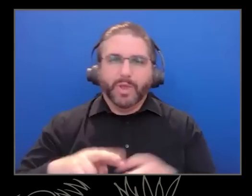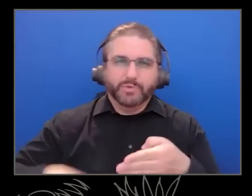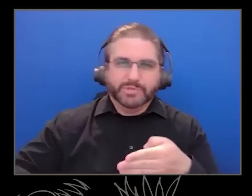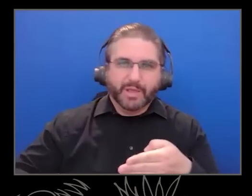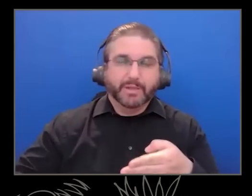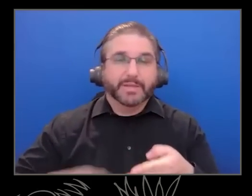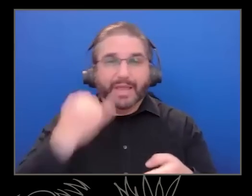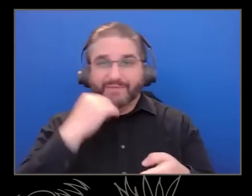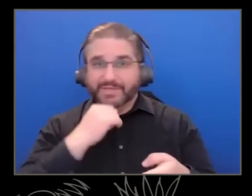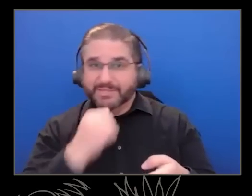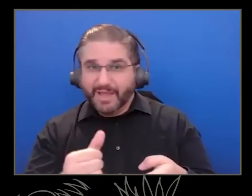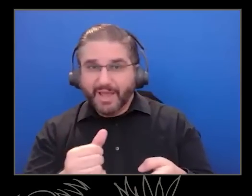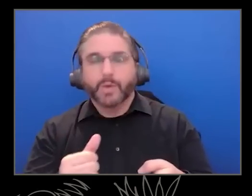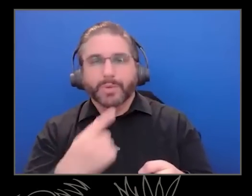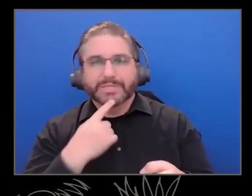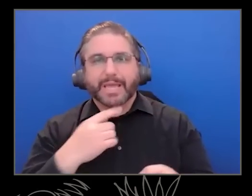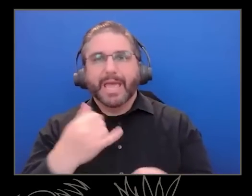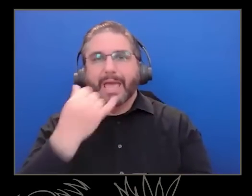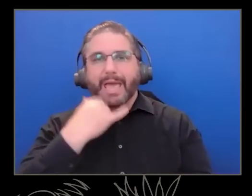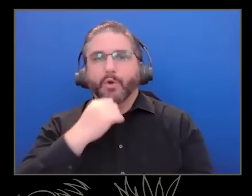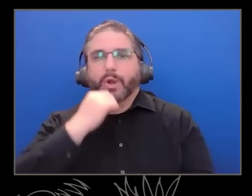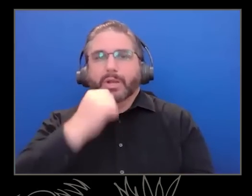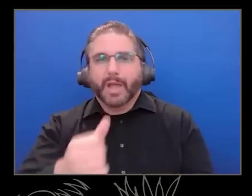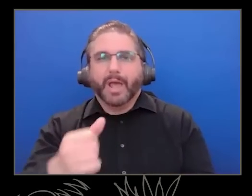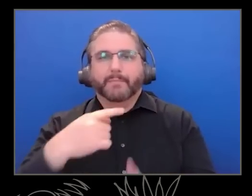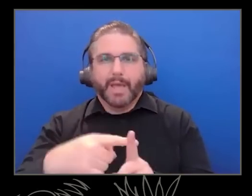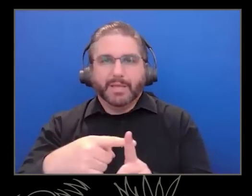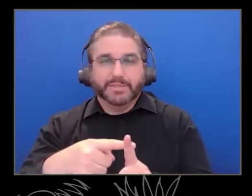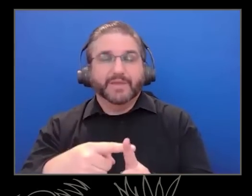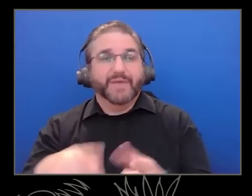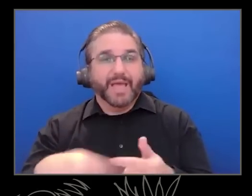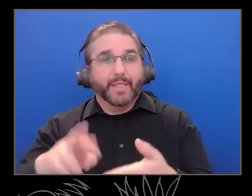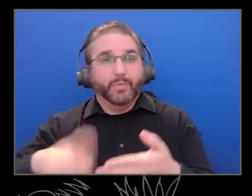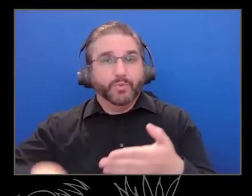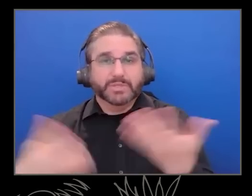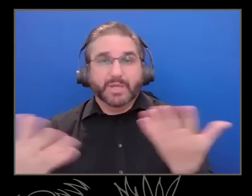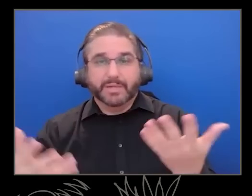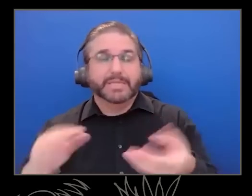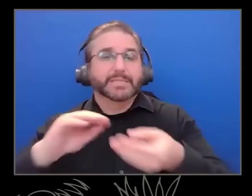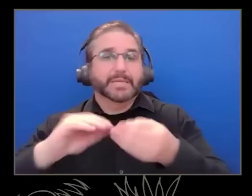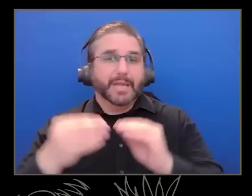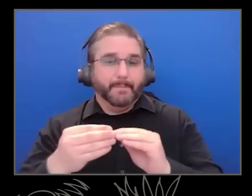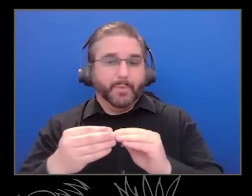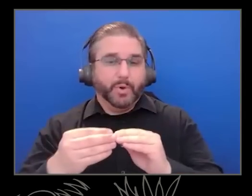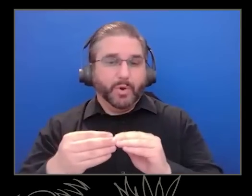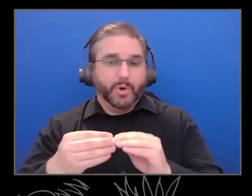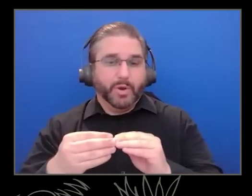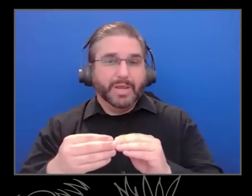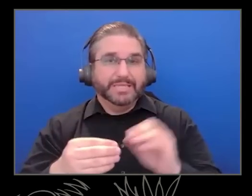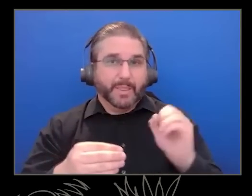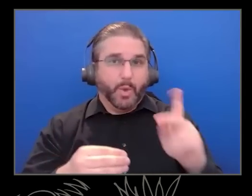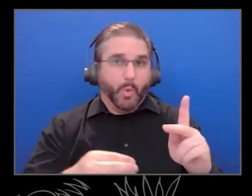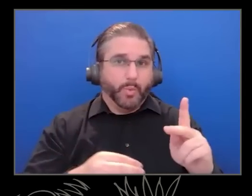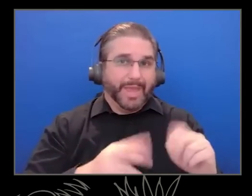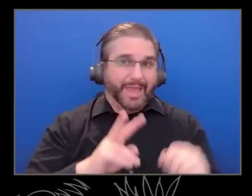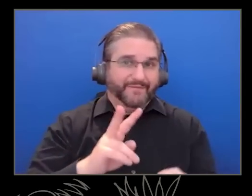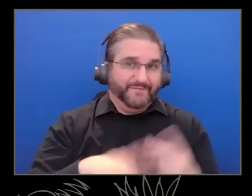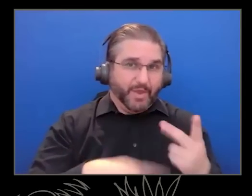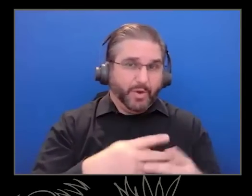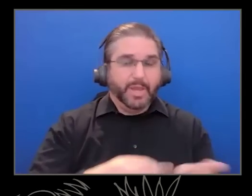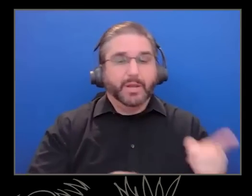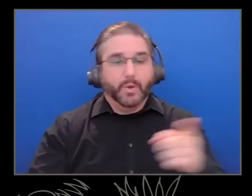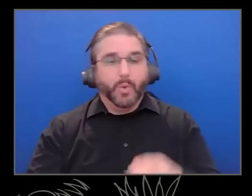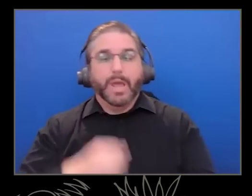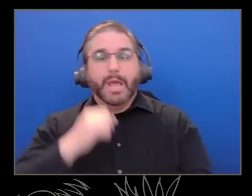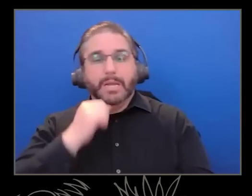if it's not, we say error non-positive. And we end up with a result that is number as the OK variant, or non-positive,